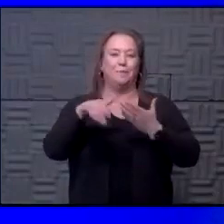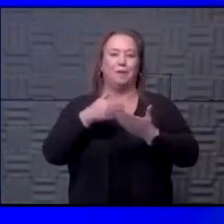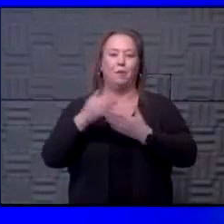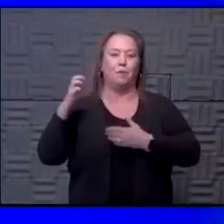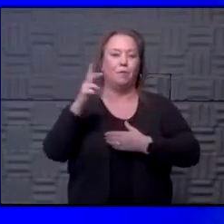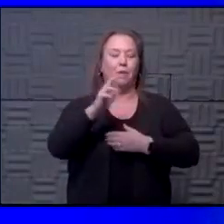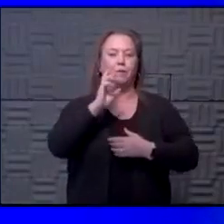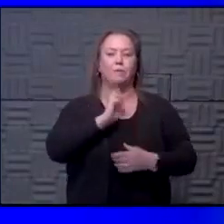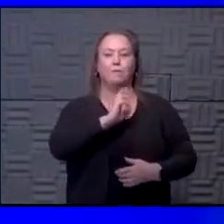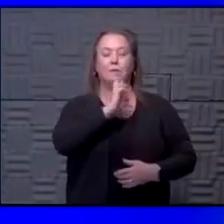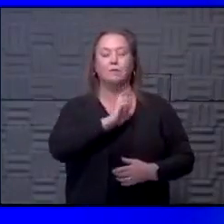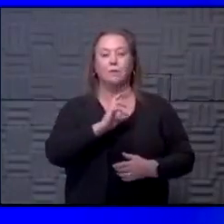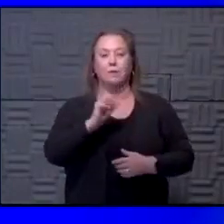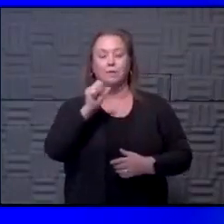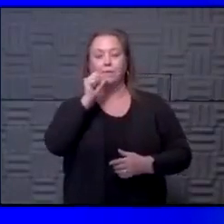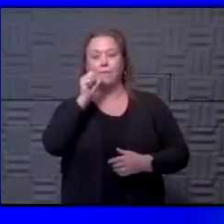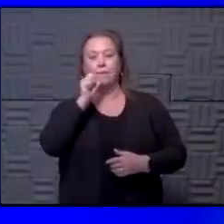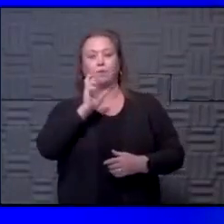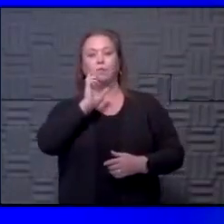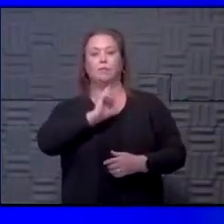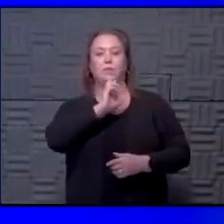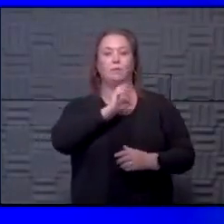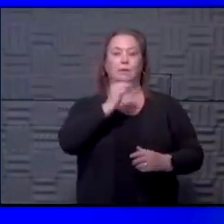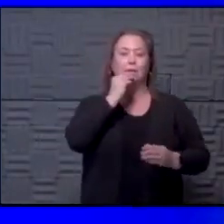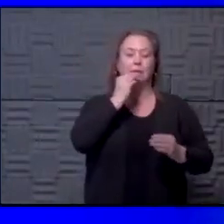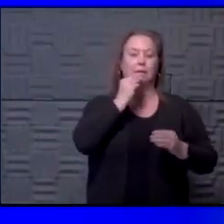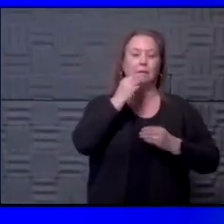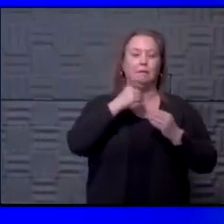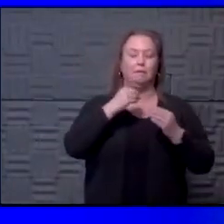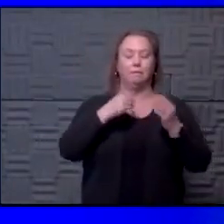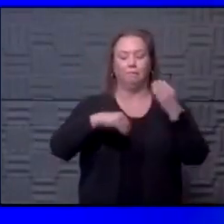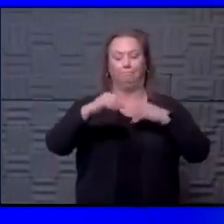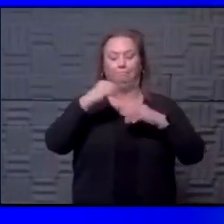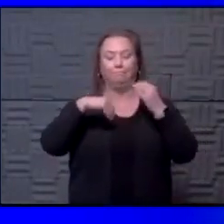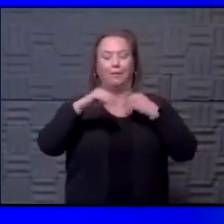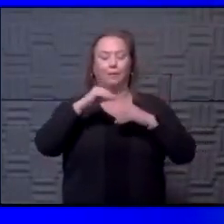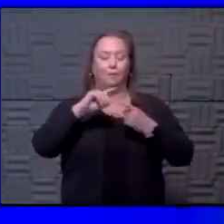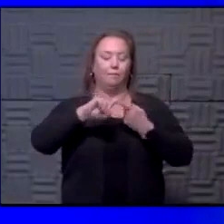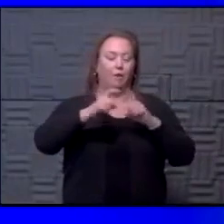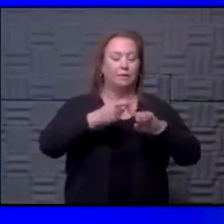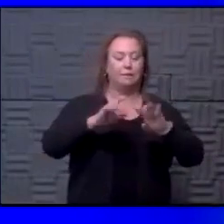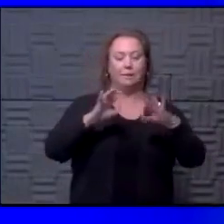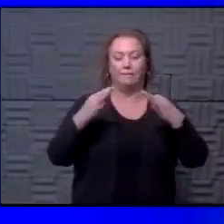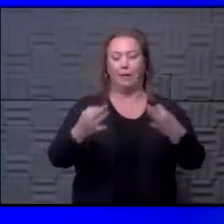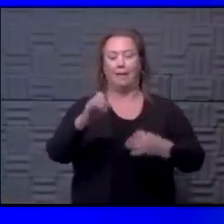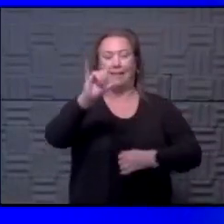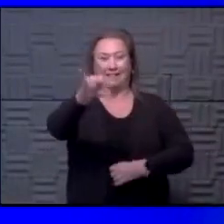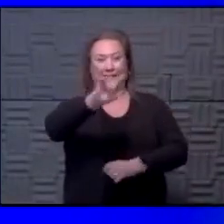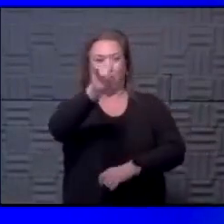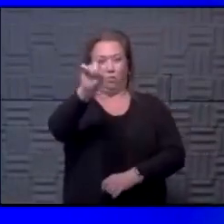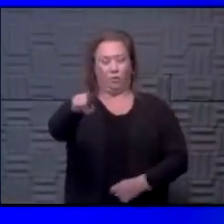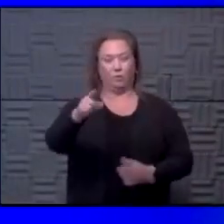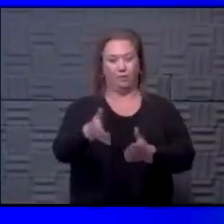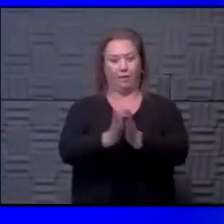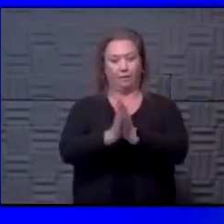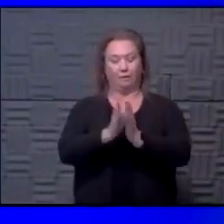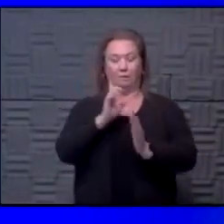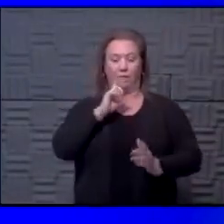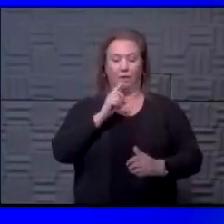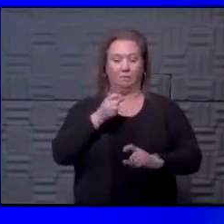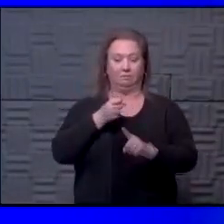to the restaurants and be in the bars and be in the restaurant and eat with our friends and family. That's the kind of the question you have to ask. Well, even if I do get